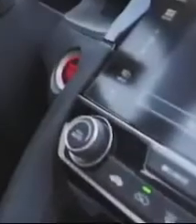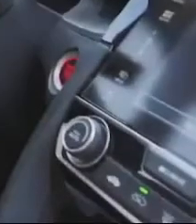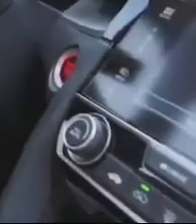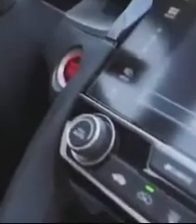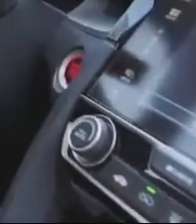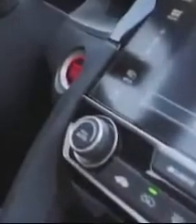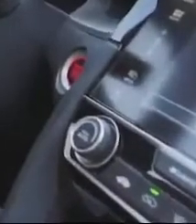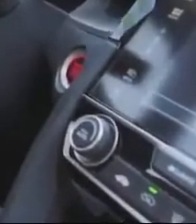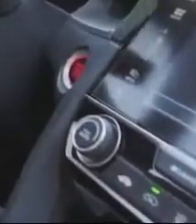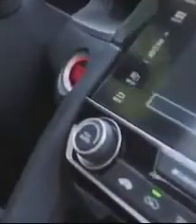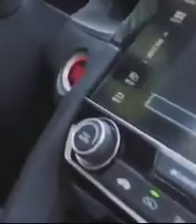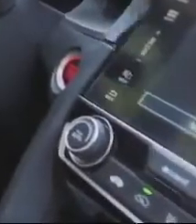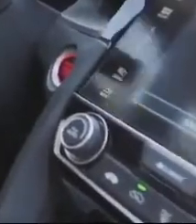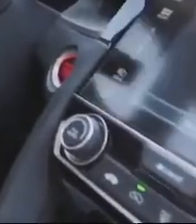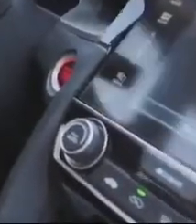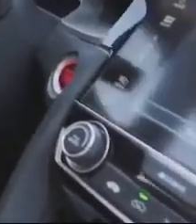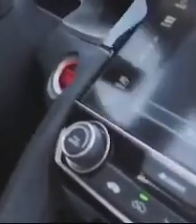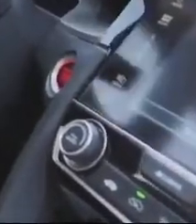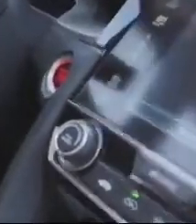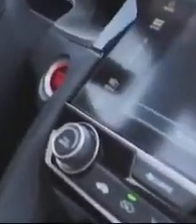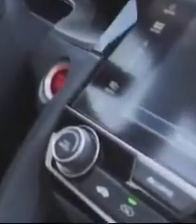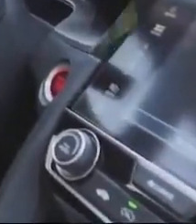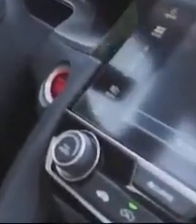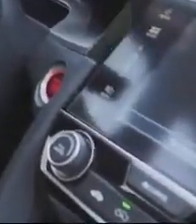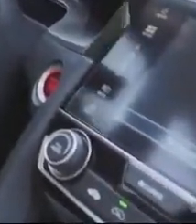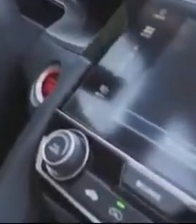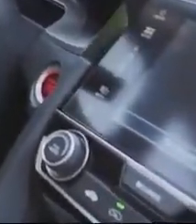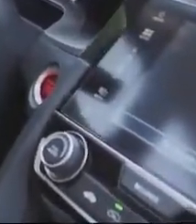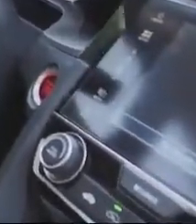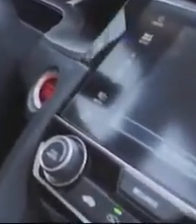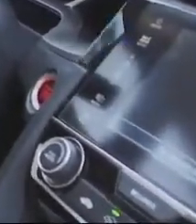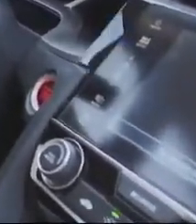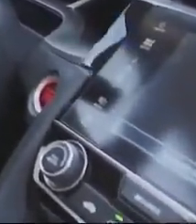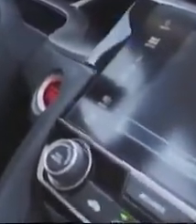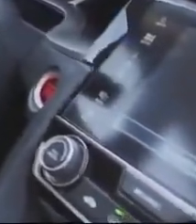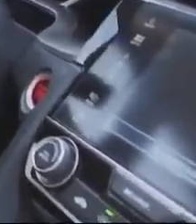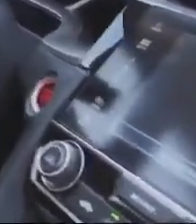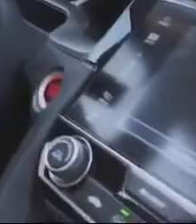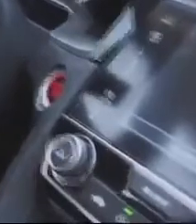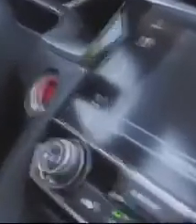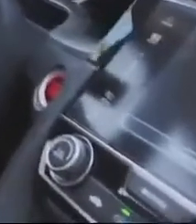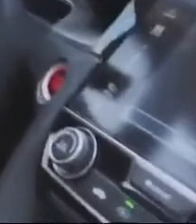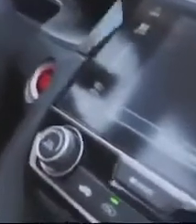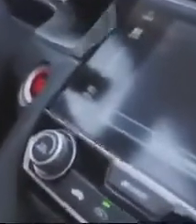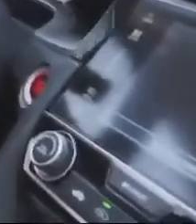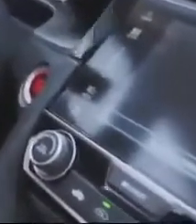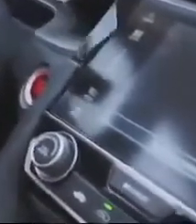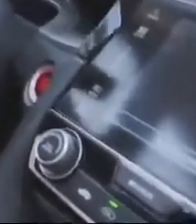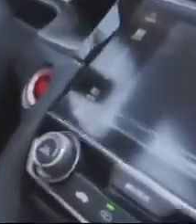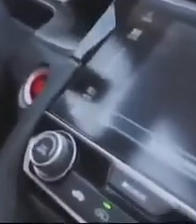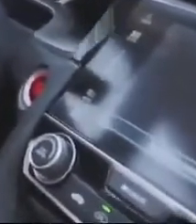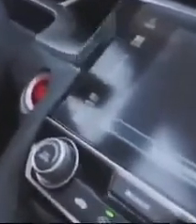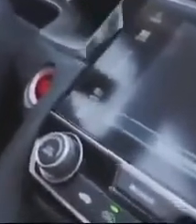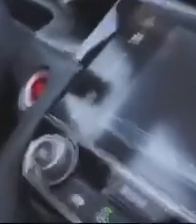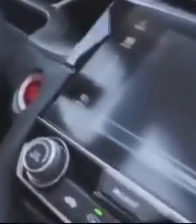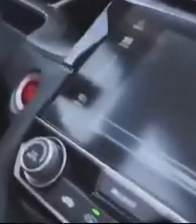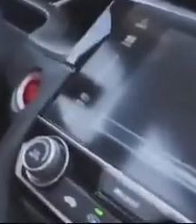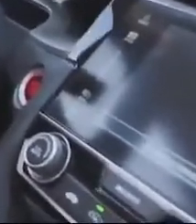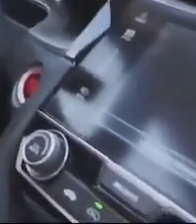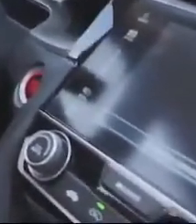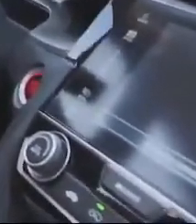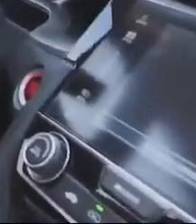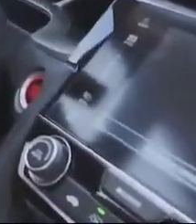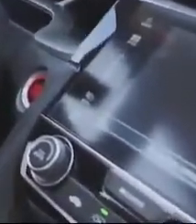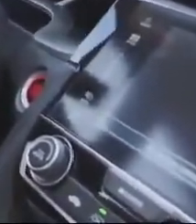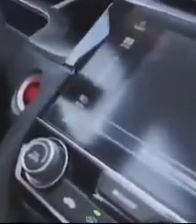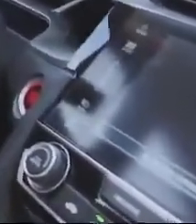I am on my way. I've got my sign ready to go. In the back, I've got my mask. So I feel like I